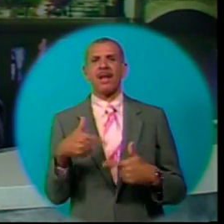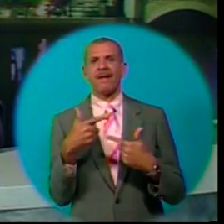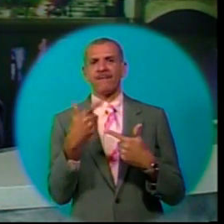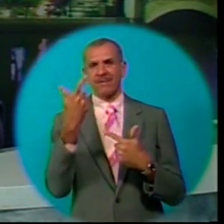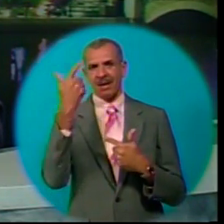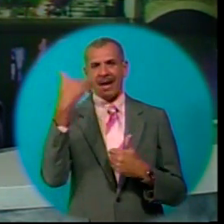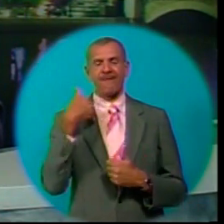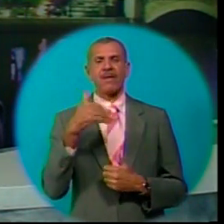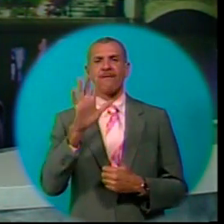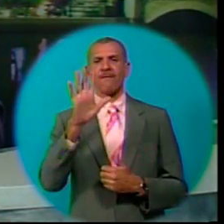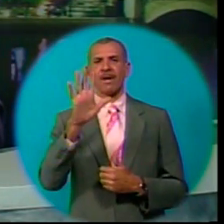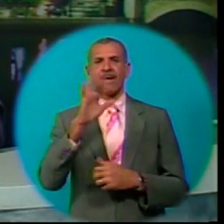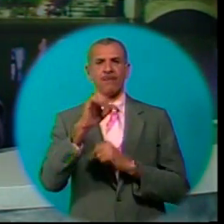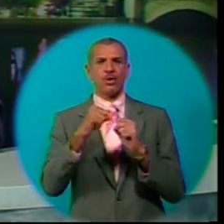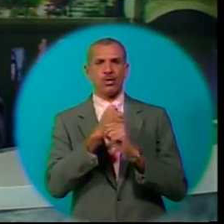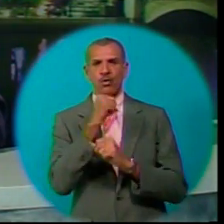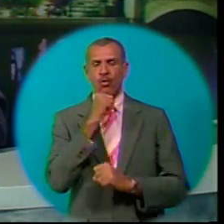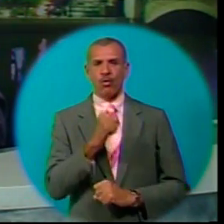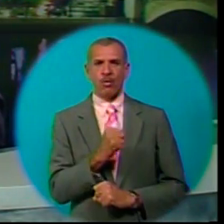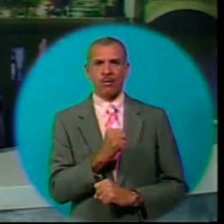see their 5th birthday.